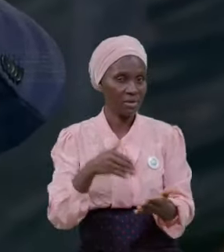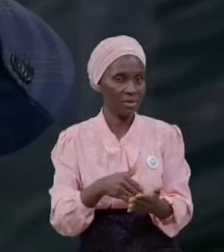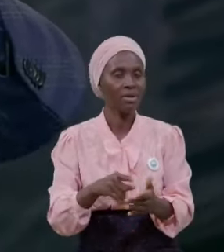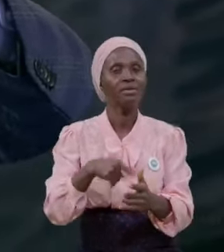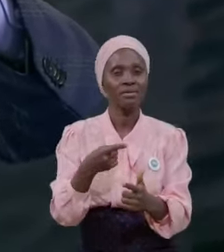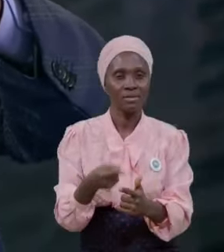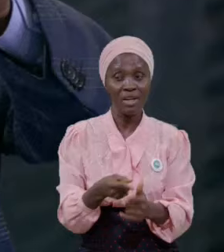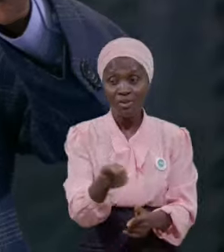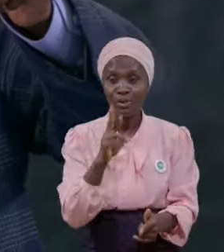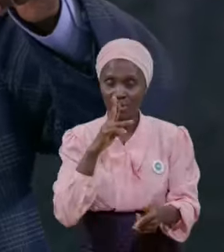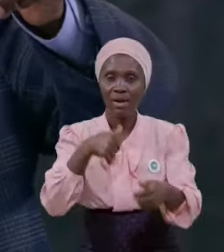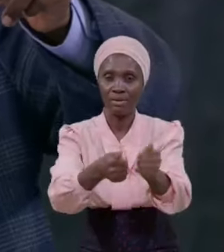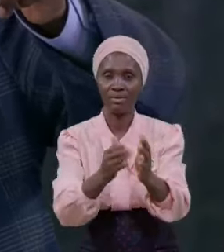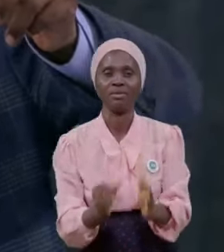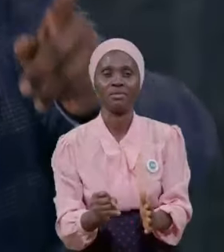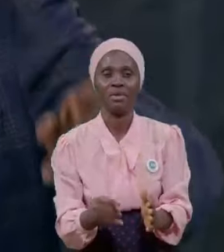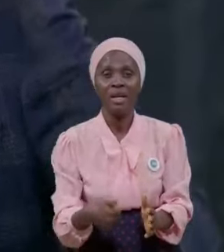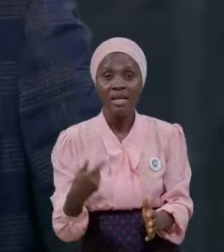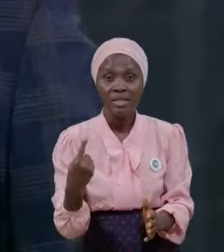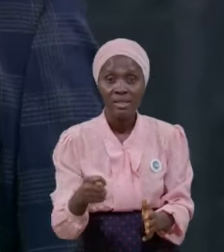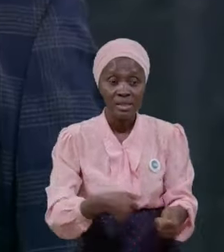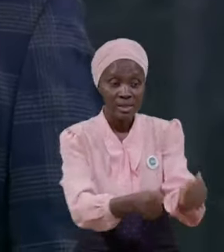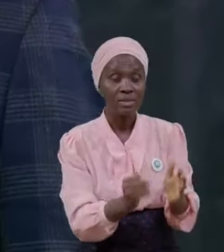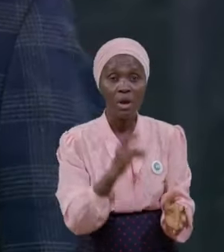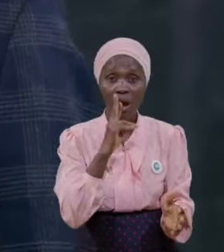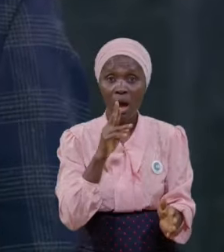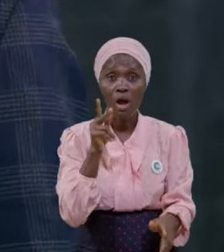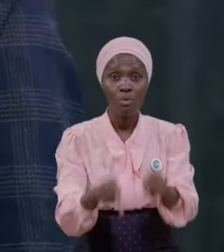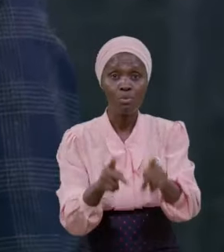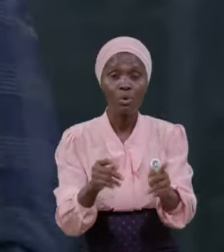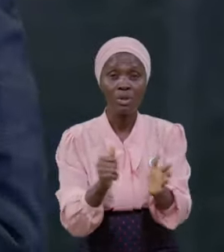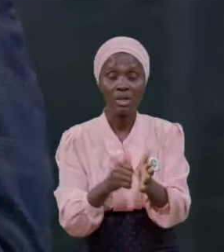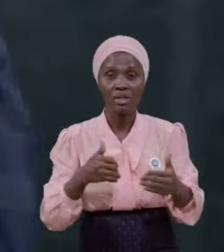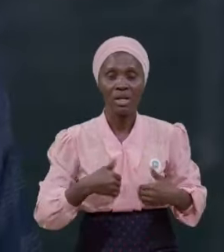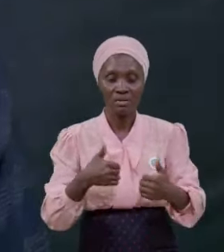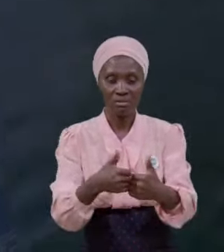departed from the world of sensuality.